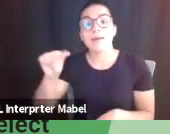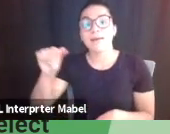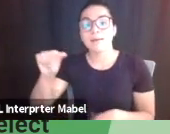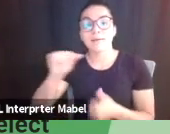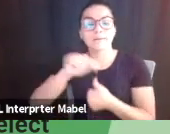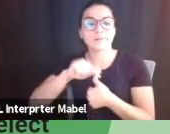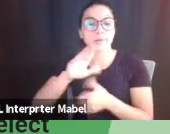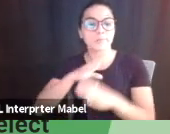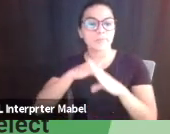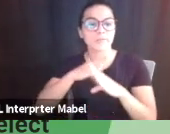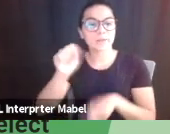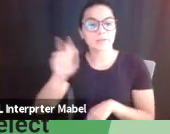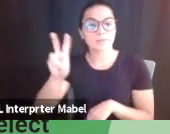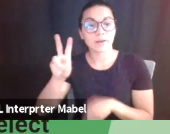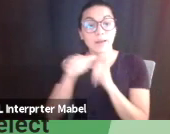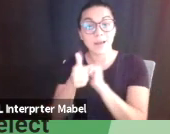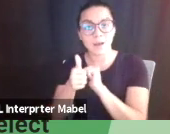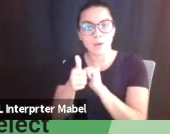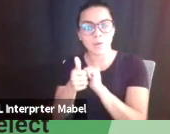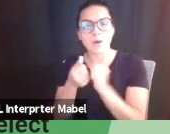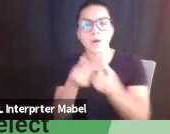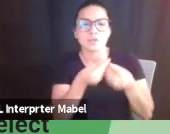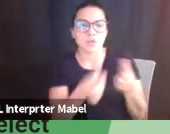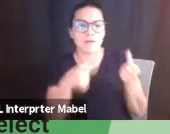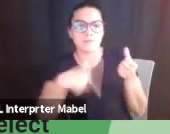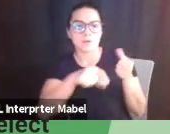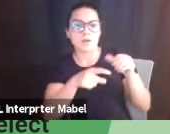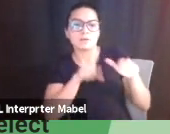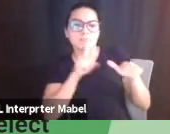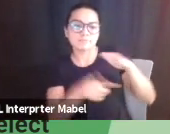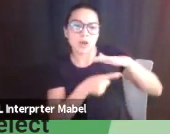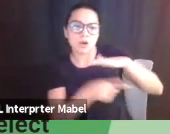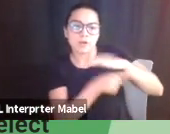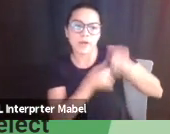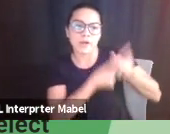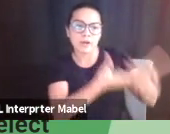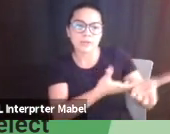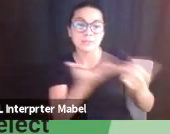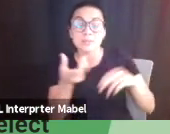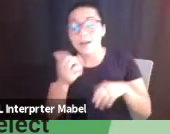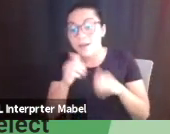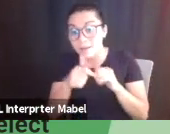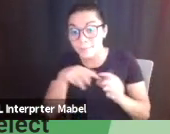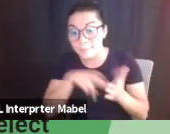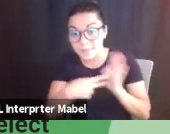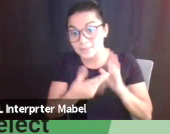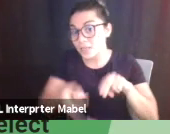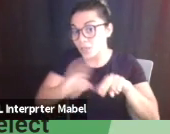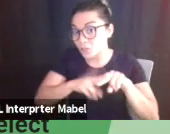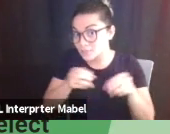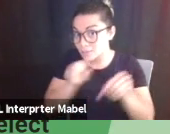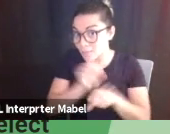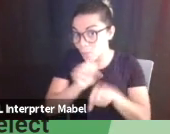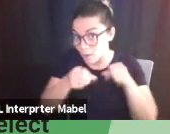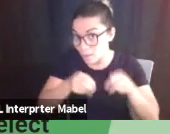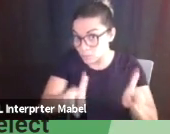violence through addressing root causes, such as increasing employment opportunities, access to